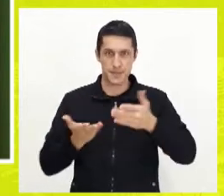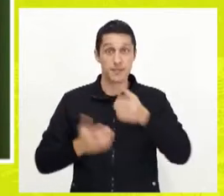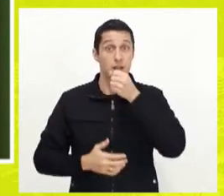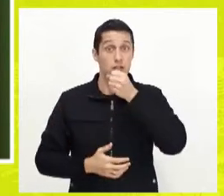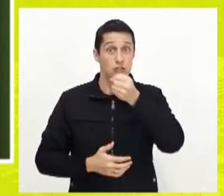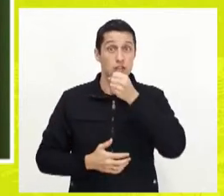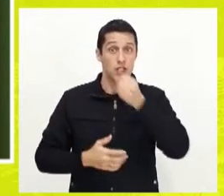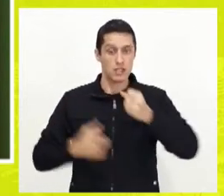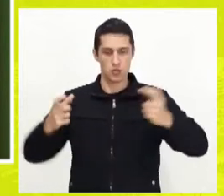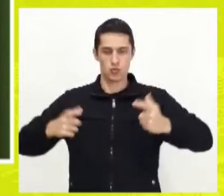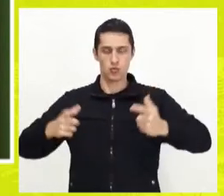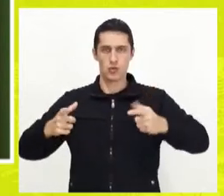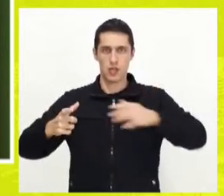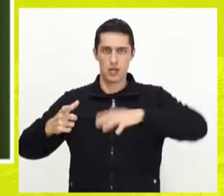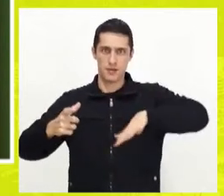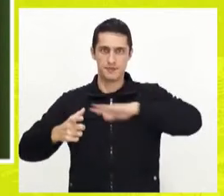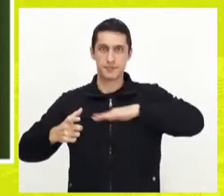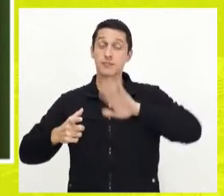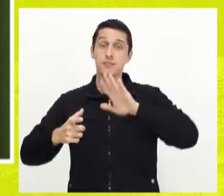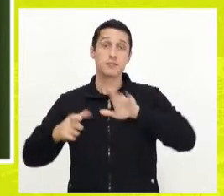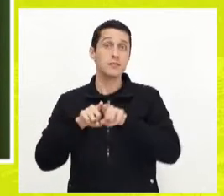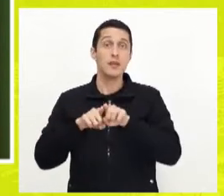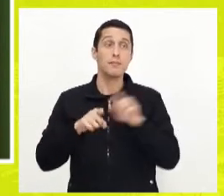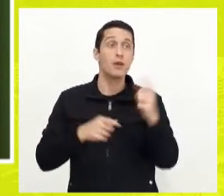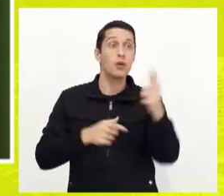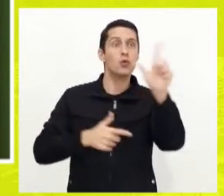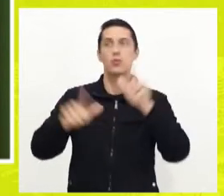journalists but also other players